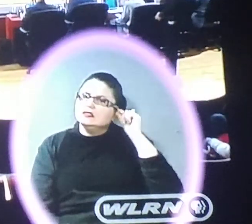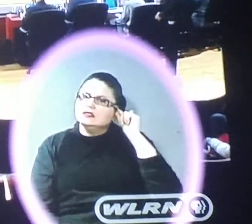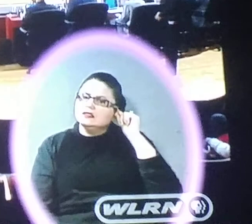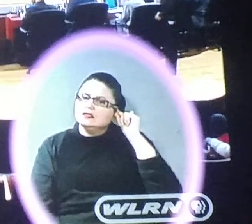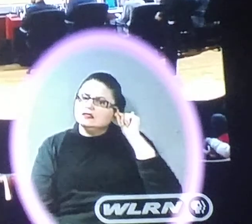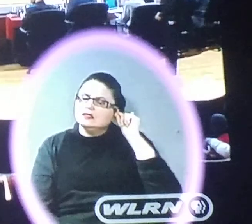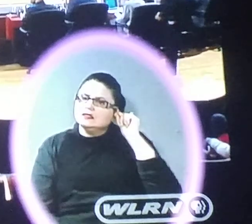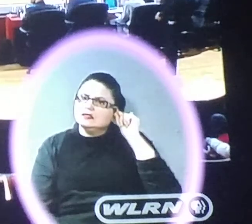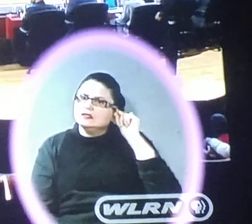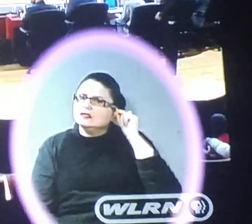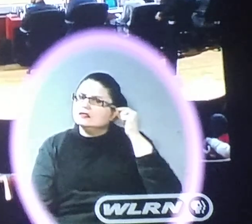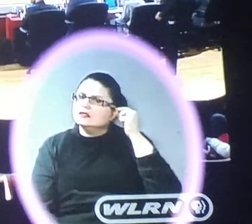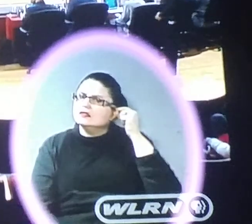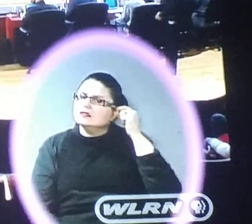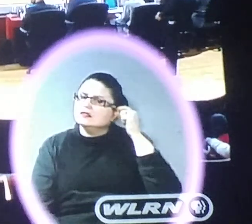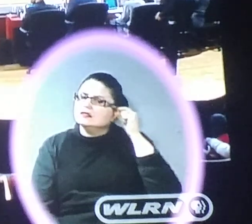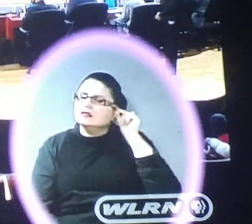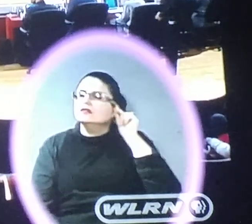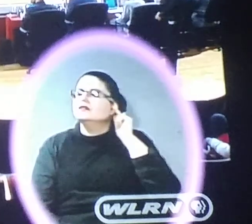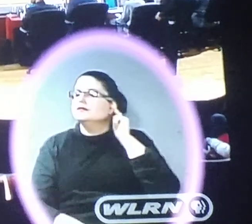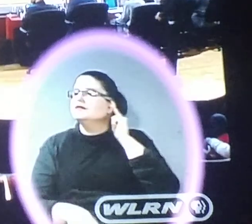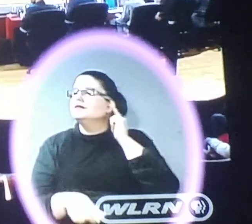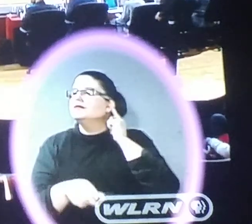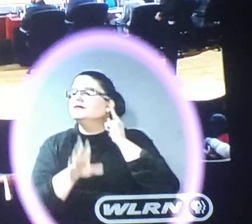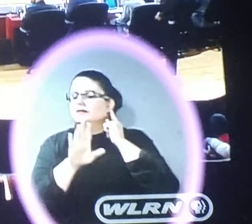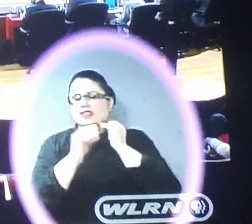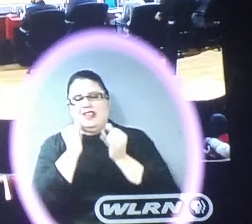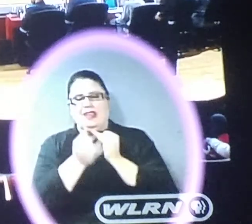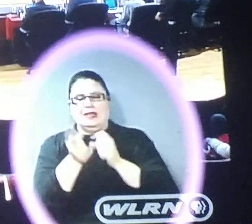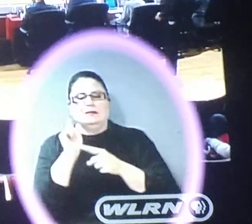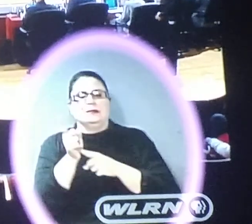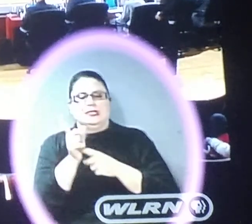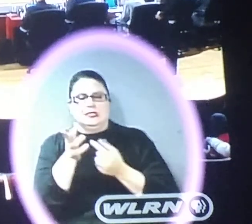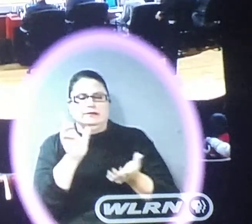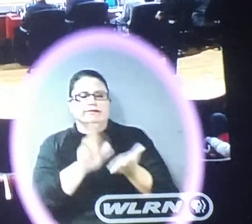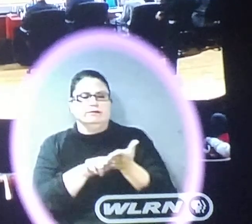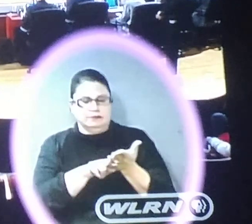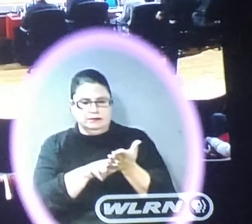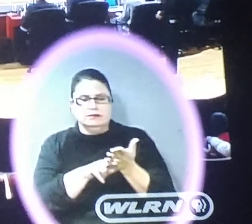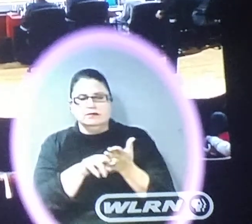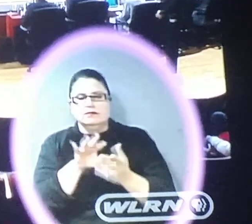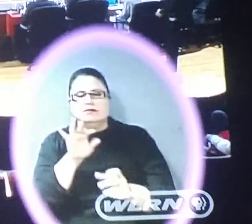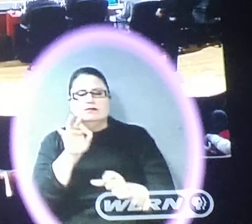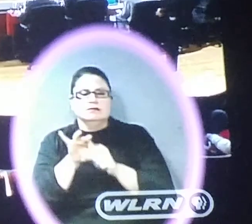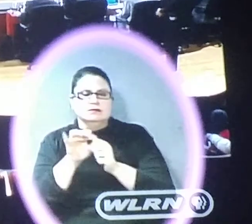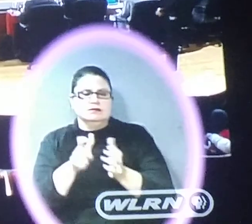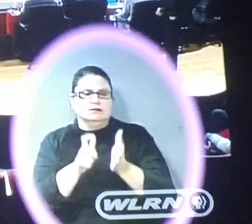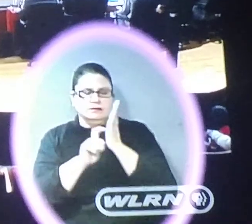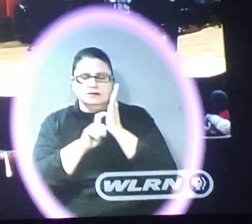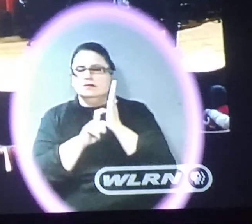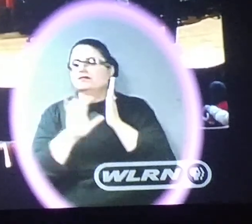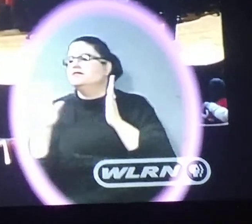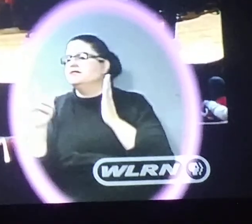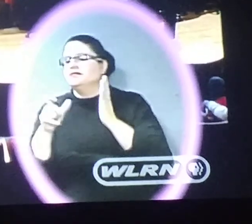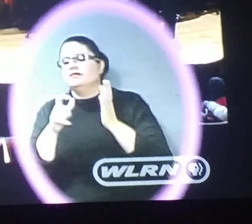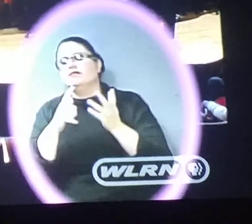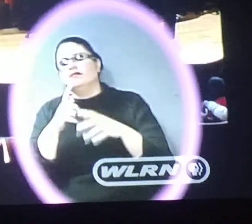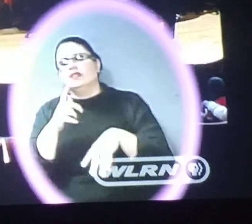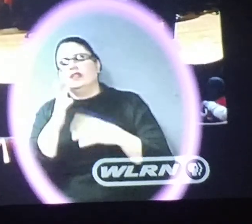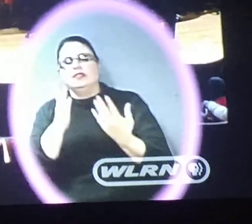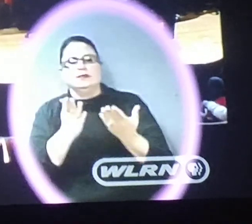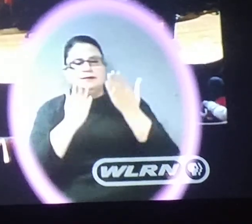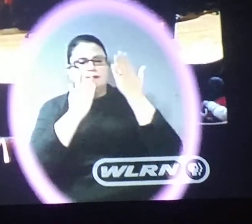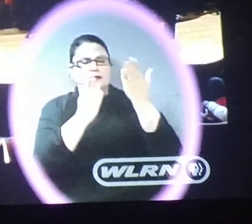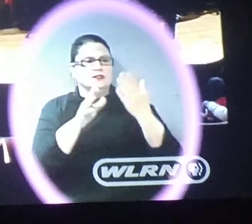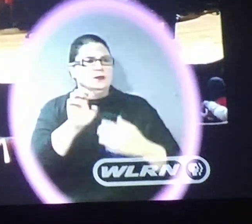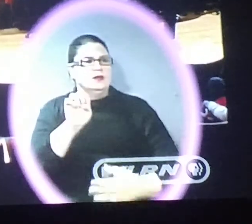Through the chair, Yes. you will need a vote for the Thank you additional very much. speaker. Thank you so much. I need a motion